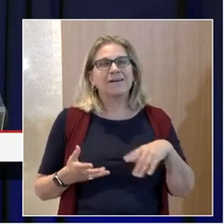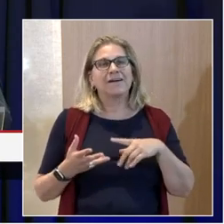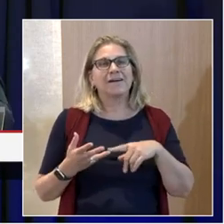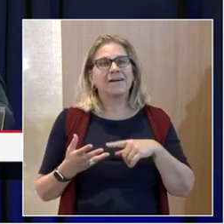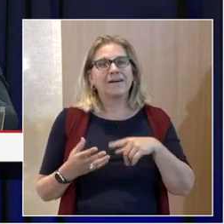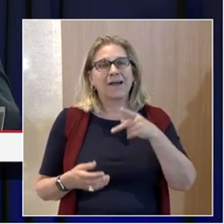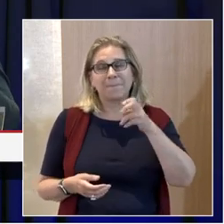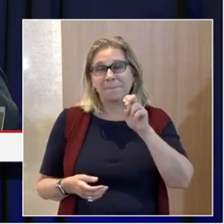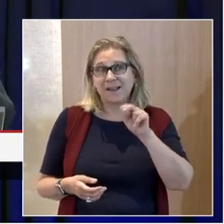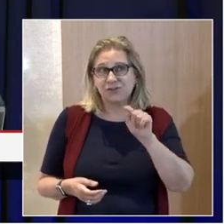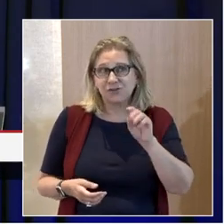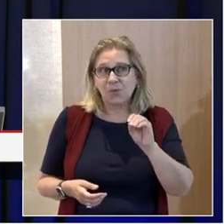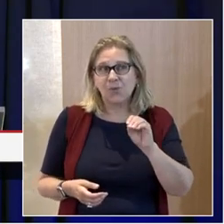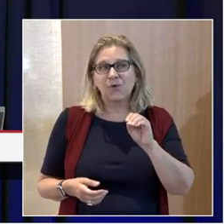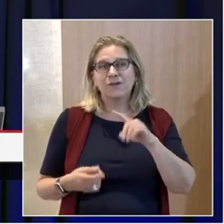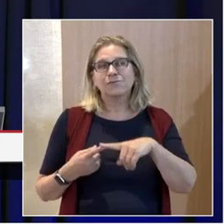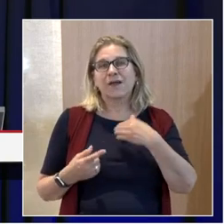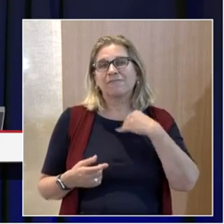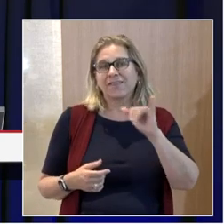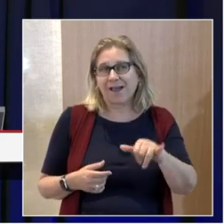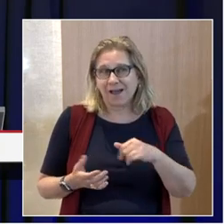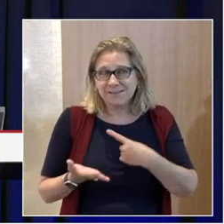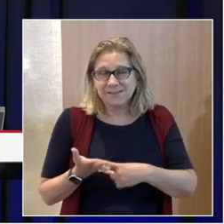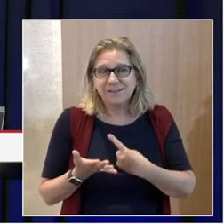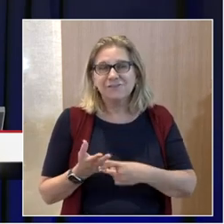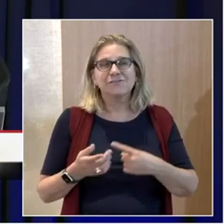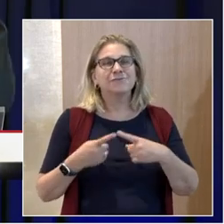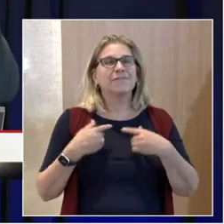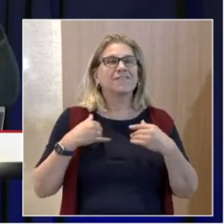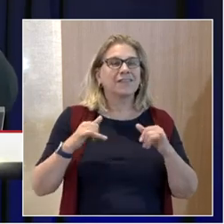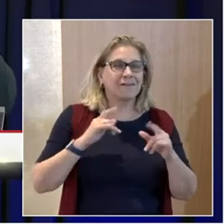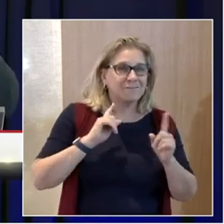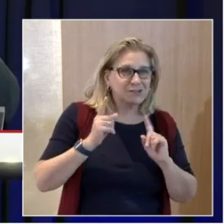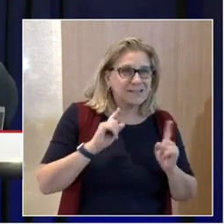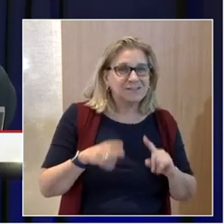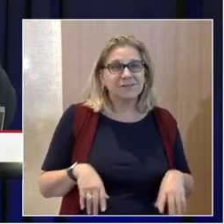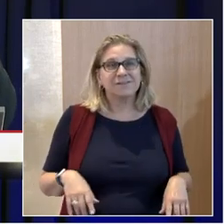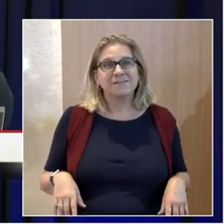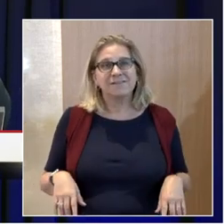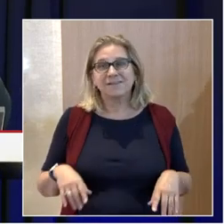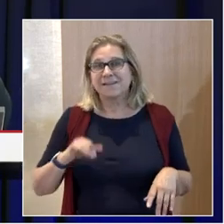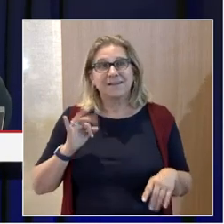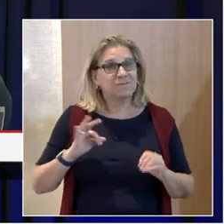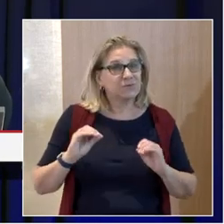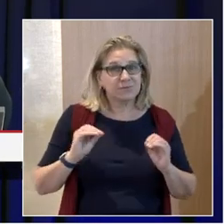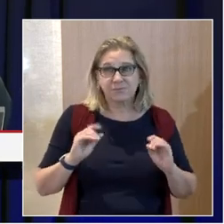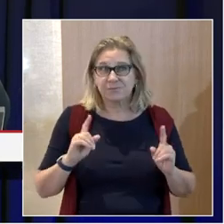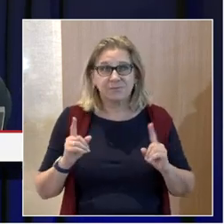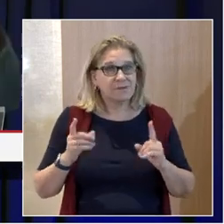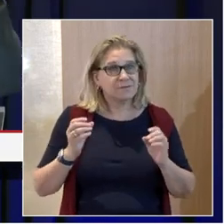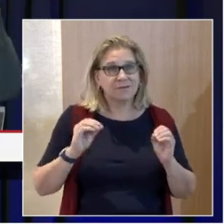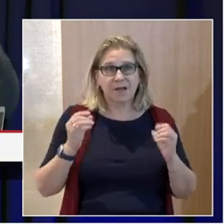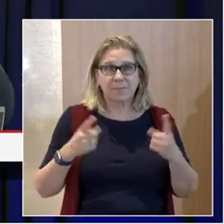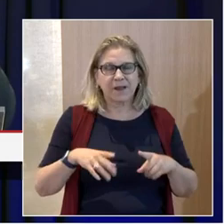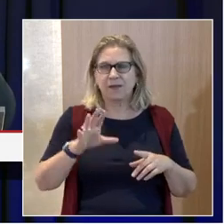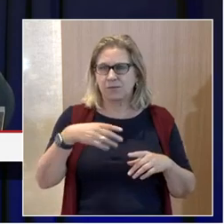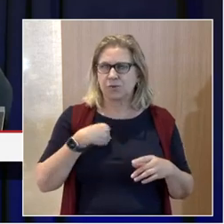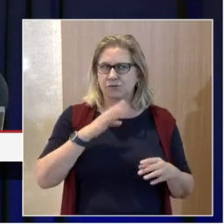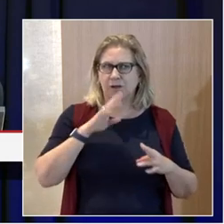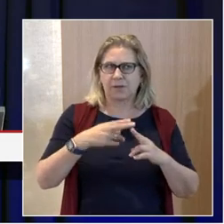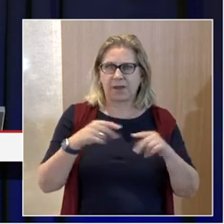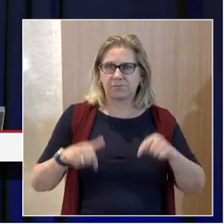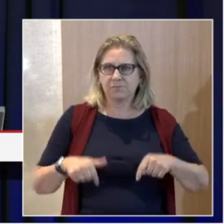the discussion. We shouldn't be in our city having a discussion about the downtown versus everybody else, or